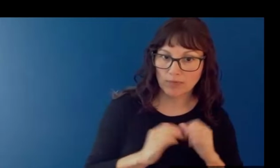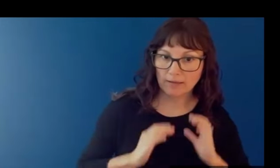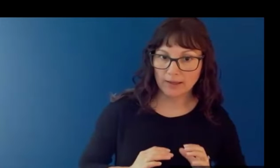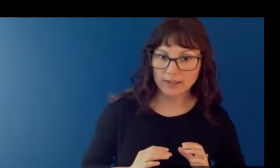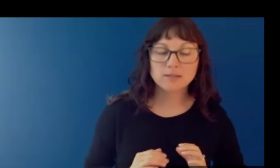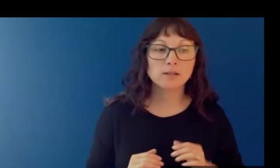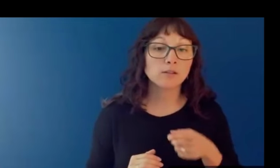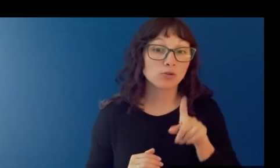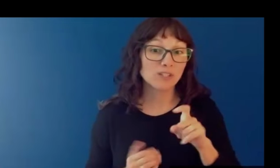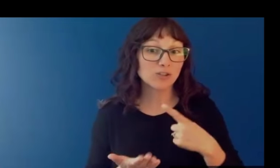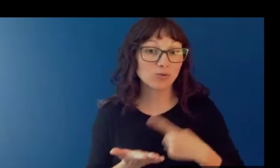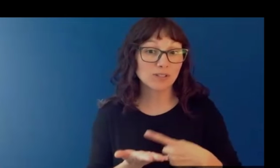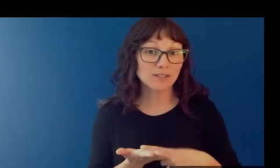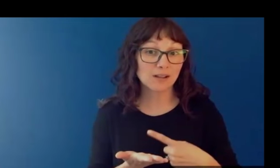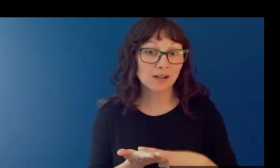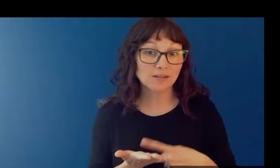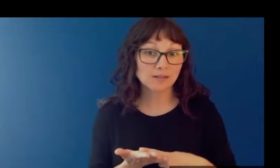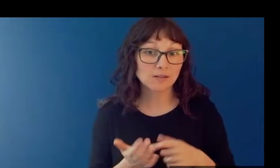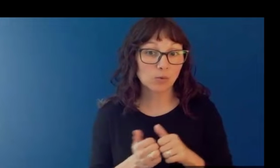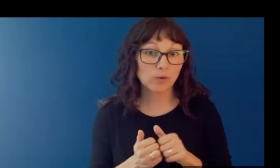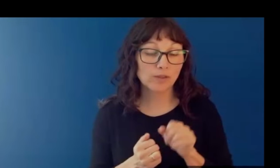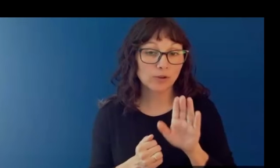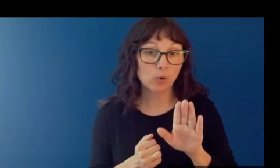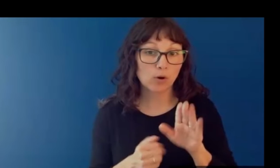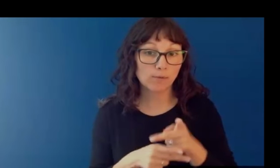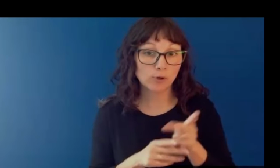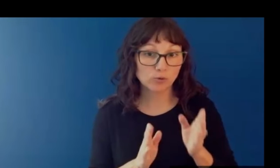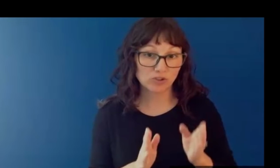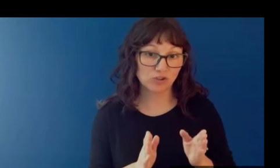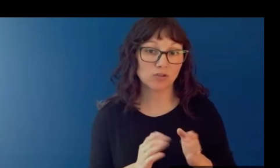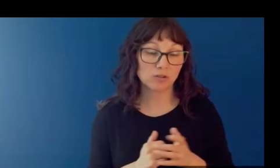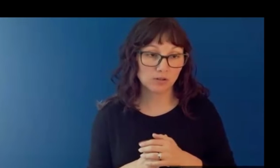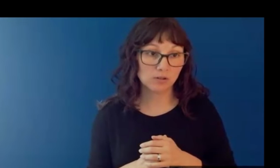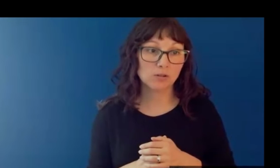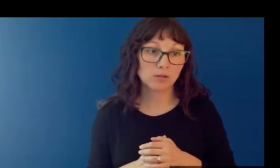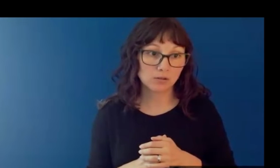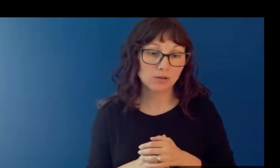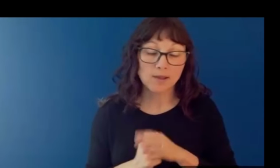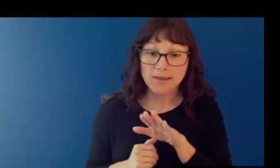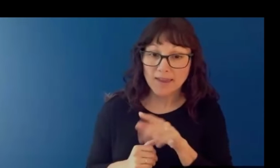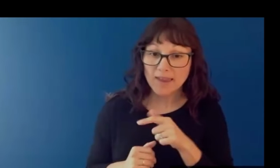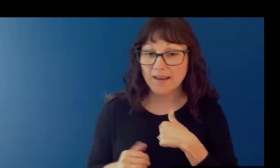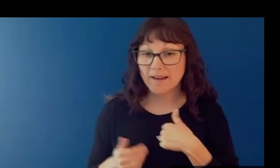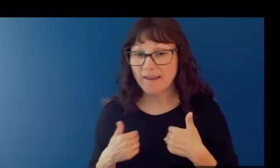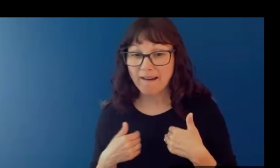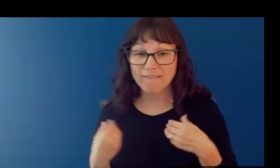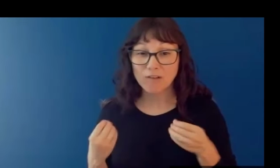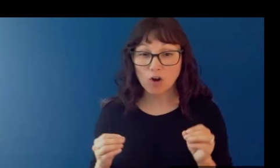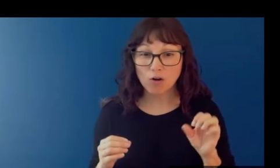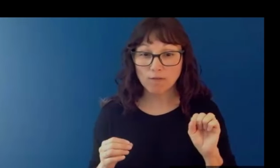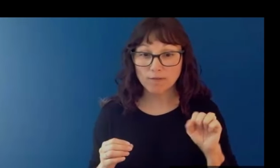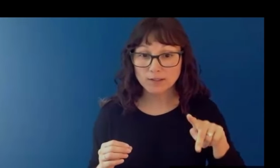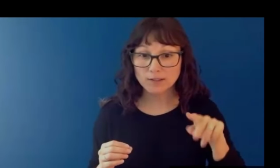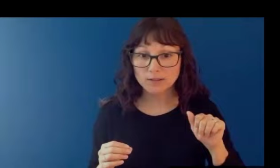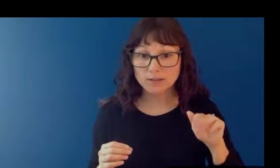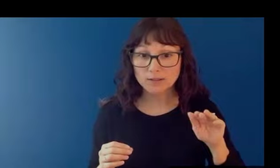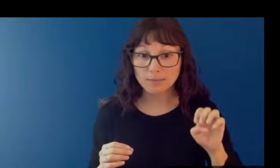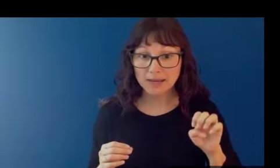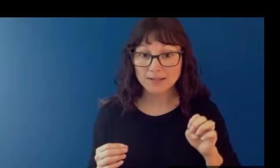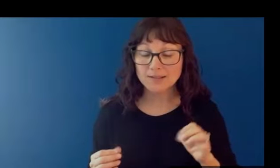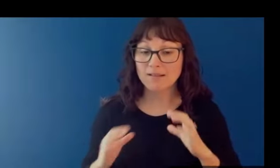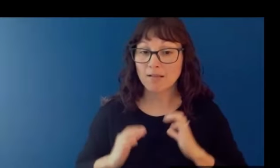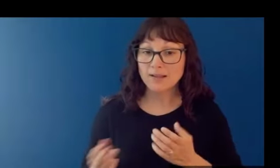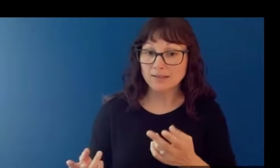need to discuss that with your producer. Hey, I have an office space and clients come to